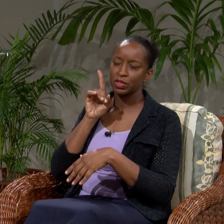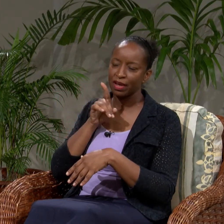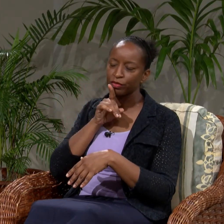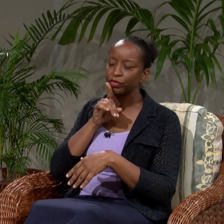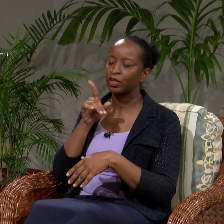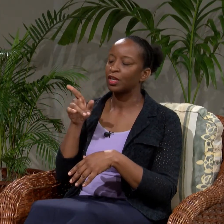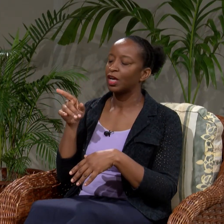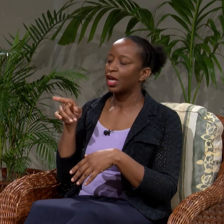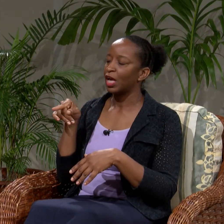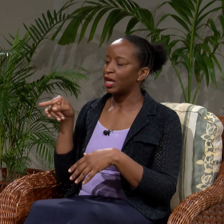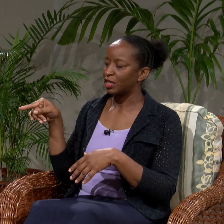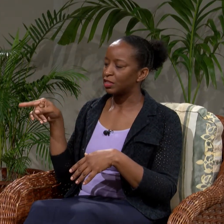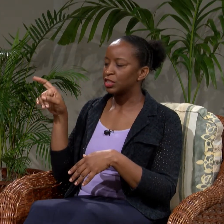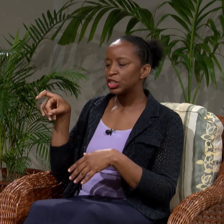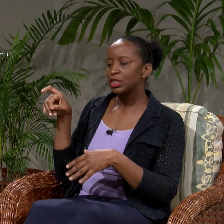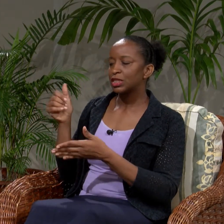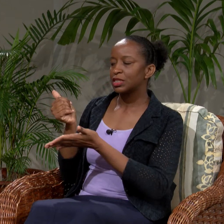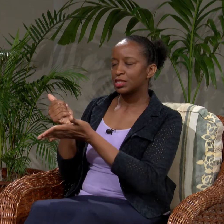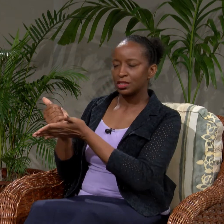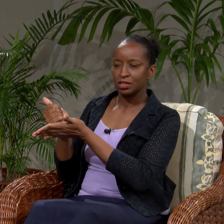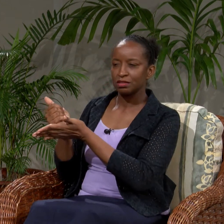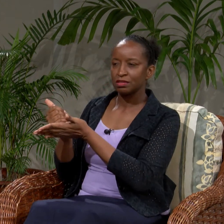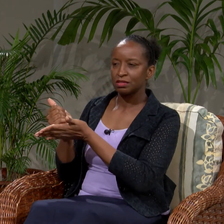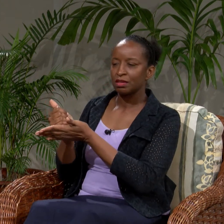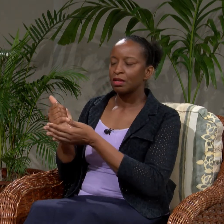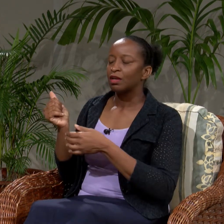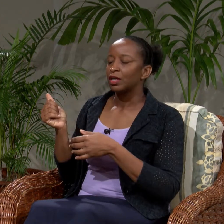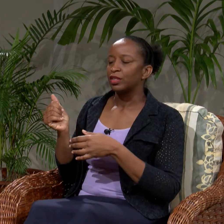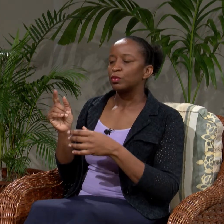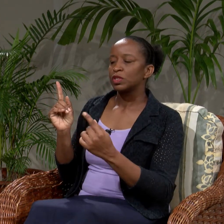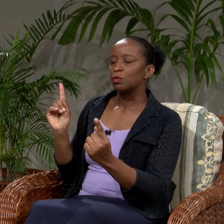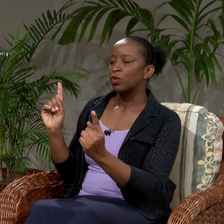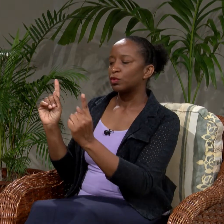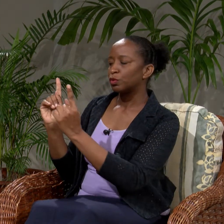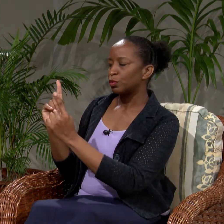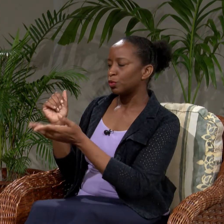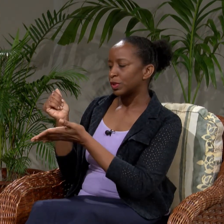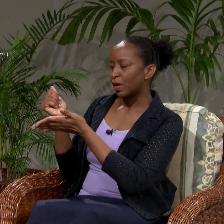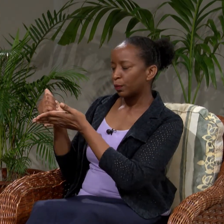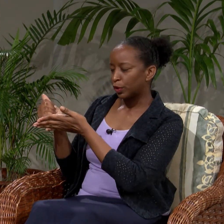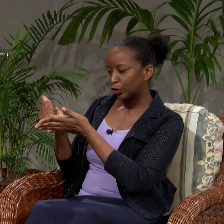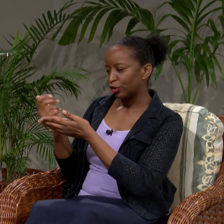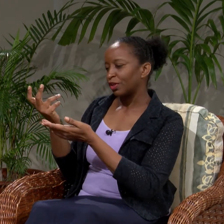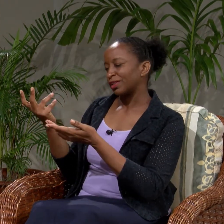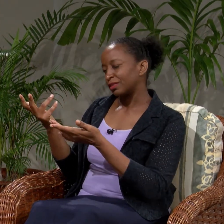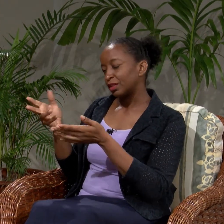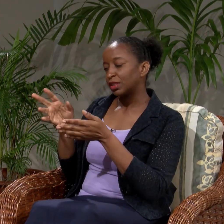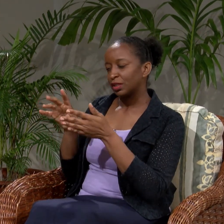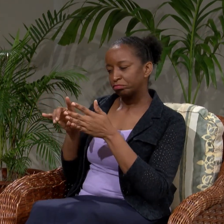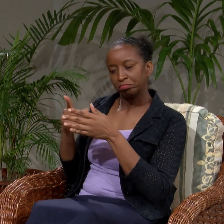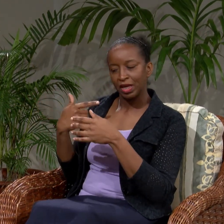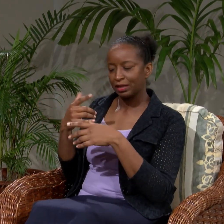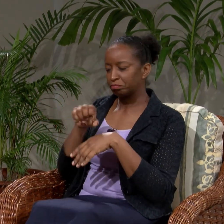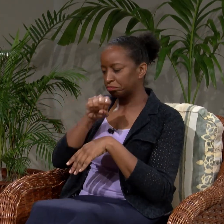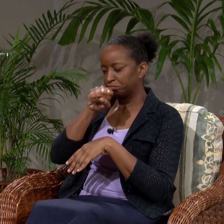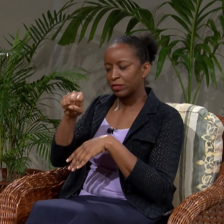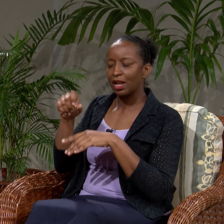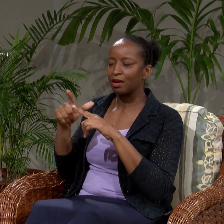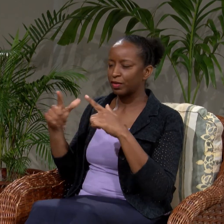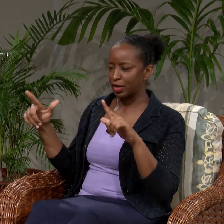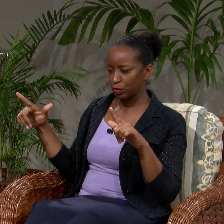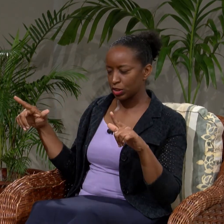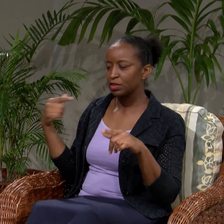eventually became deaf, and she needed assistance. And there was someone who was helping her, and